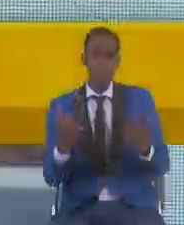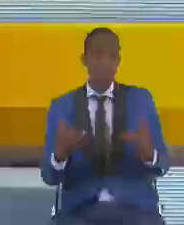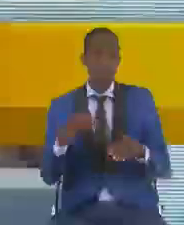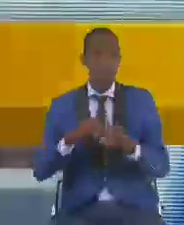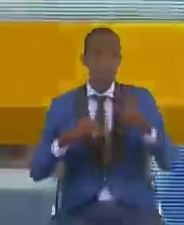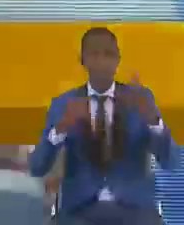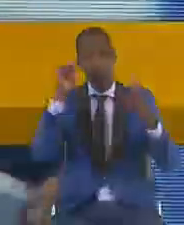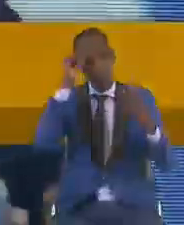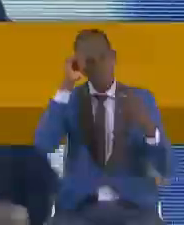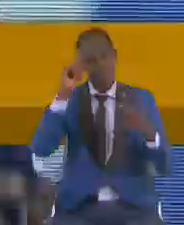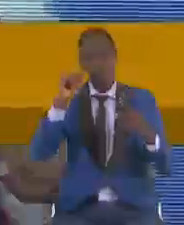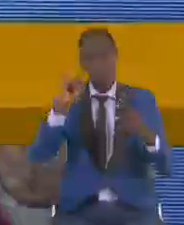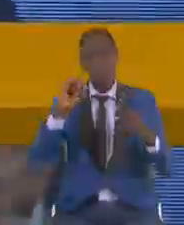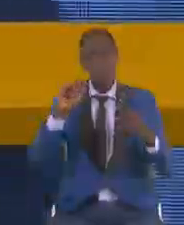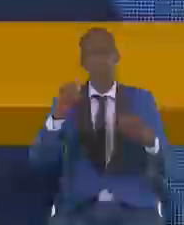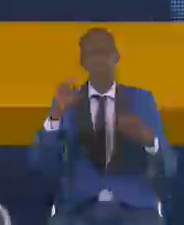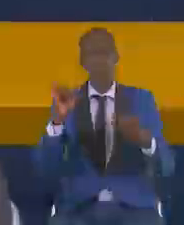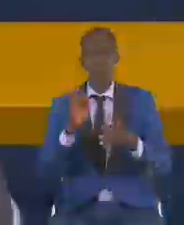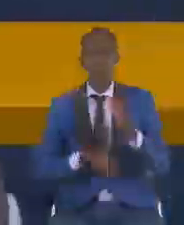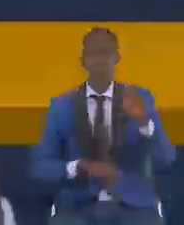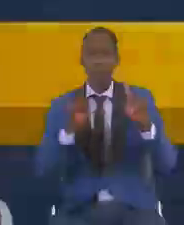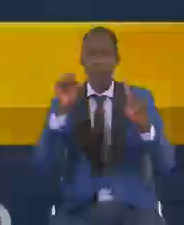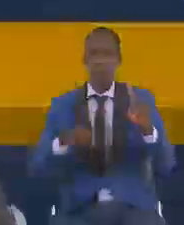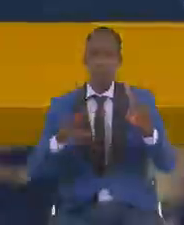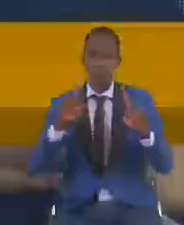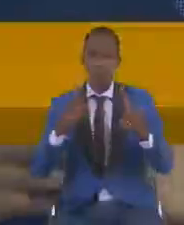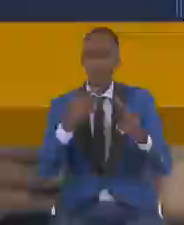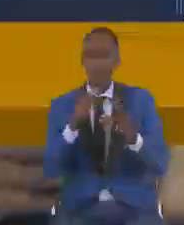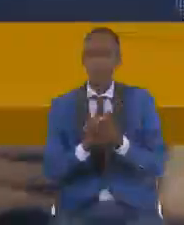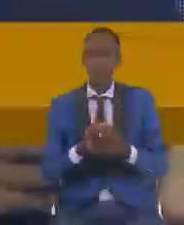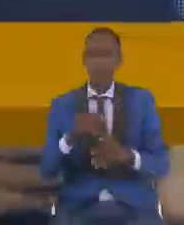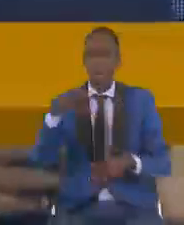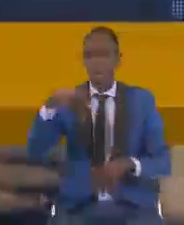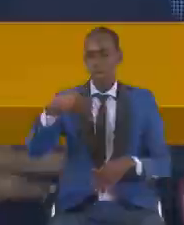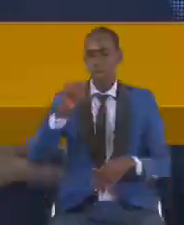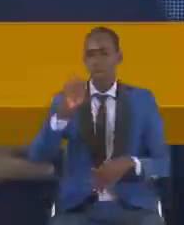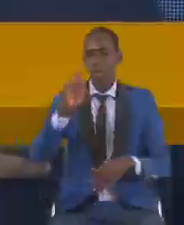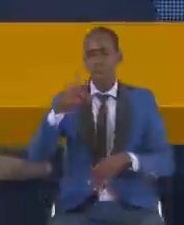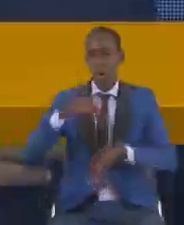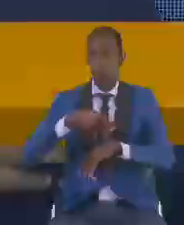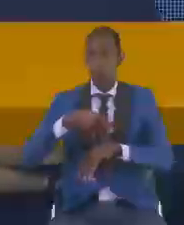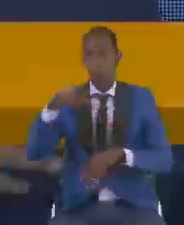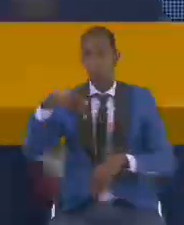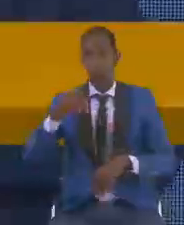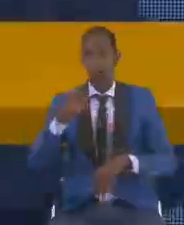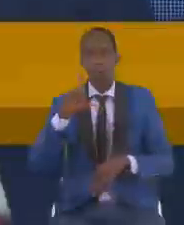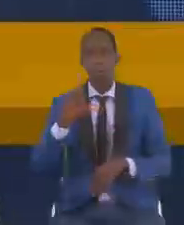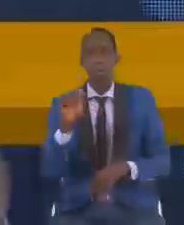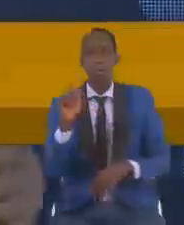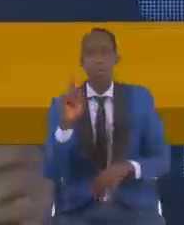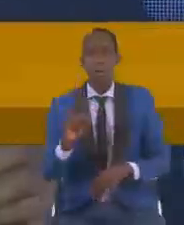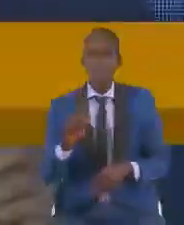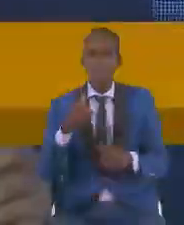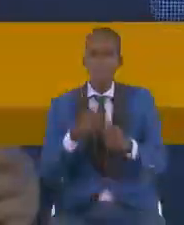an apostle of Jesus Christ. Paul, an apostle of